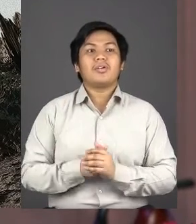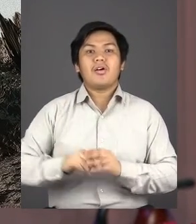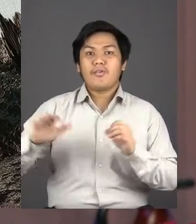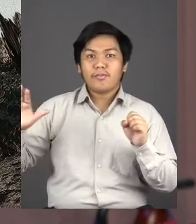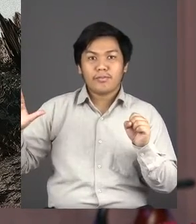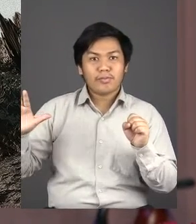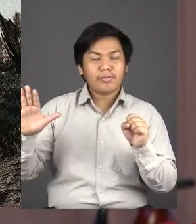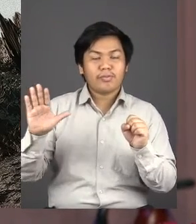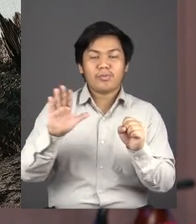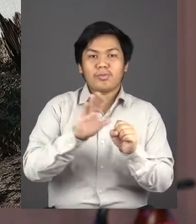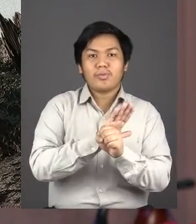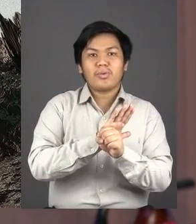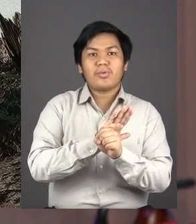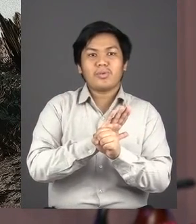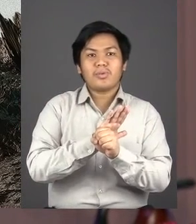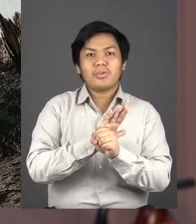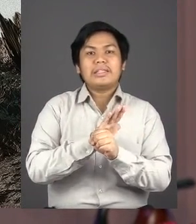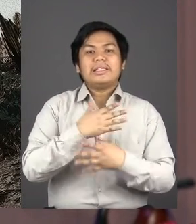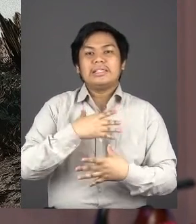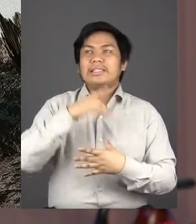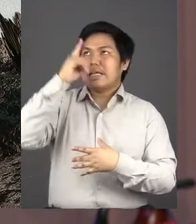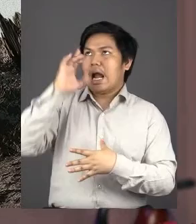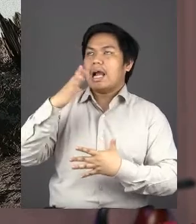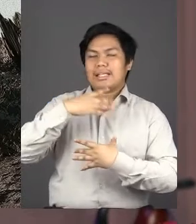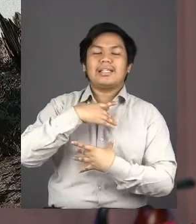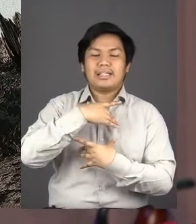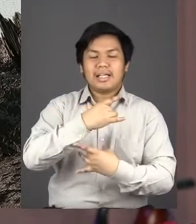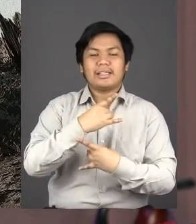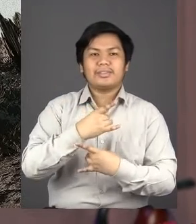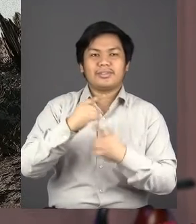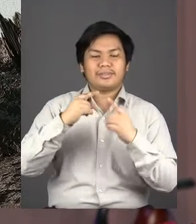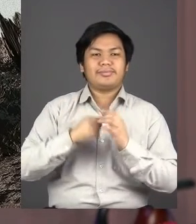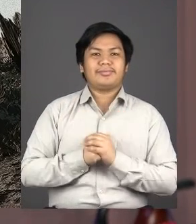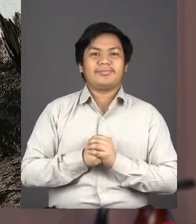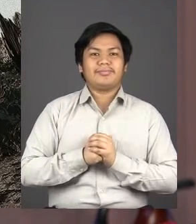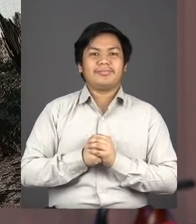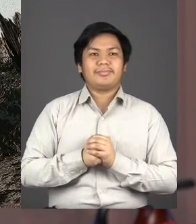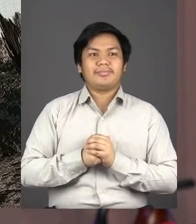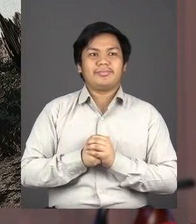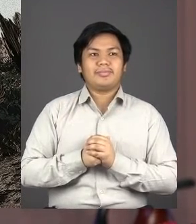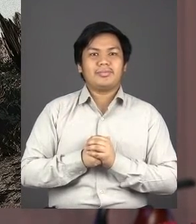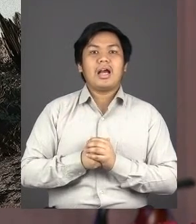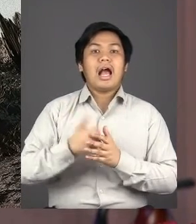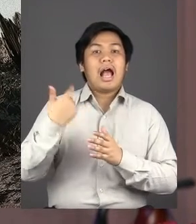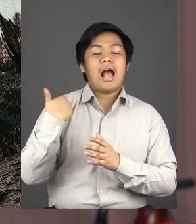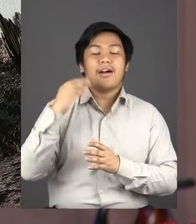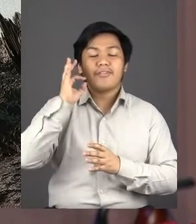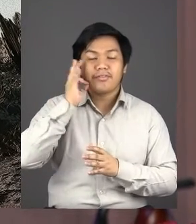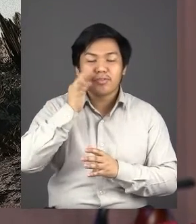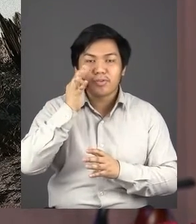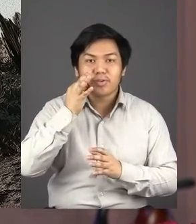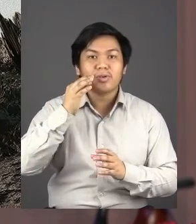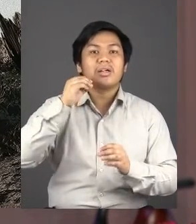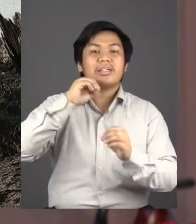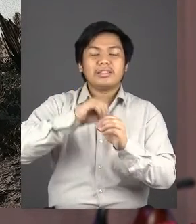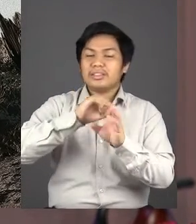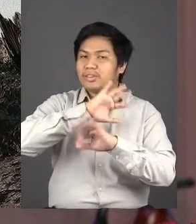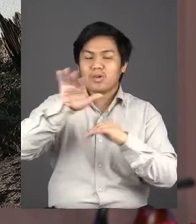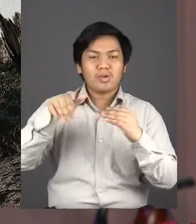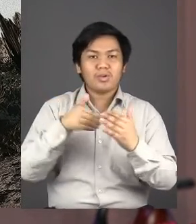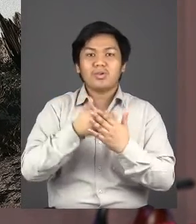Fully pleasing to Him. Ano ibig sabihin nun? Bearing fruit in every good